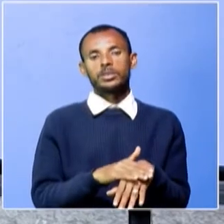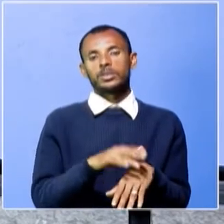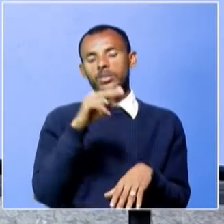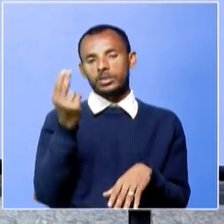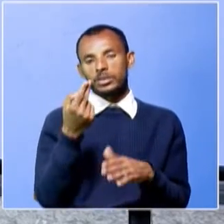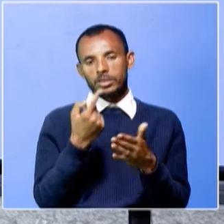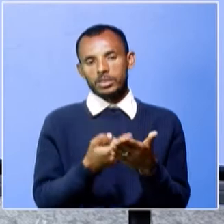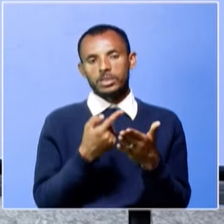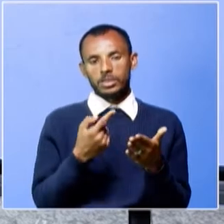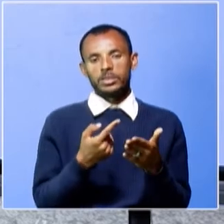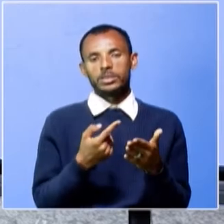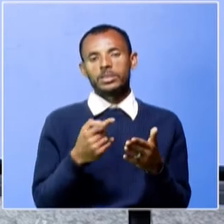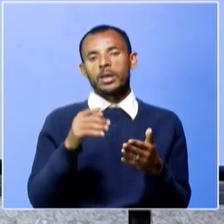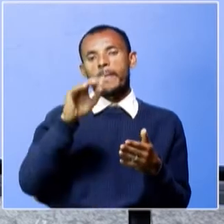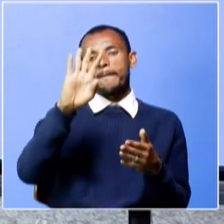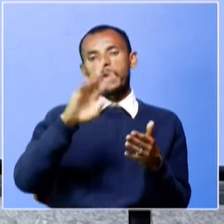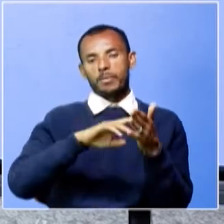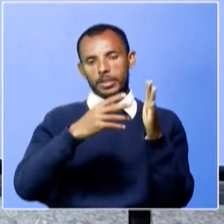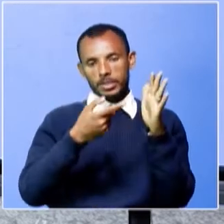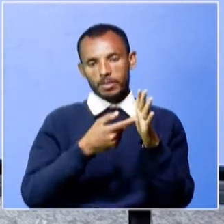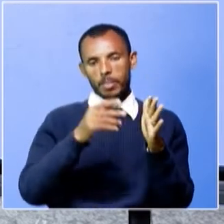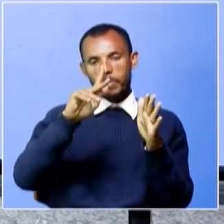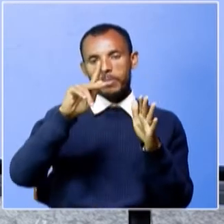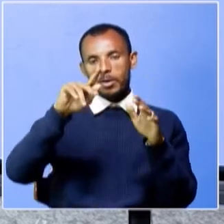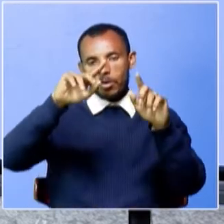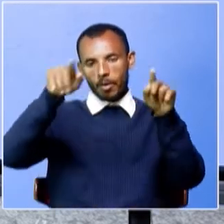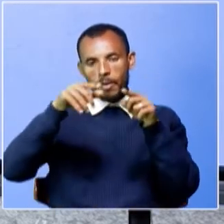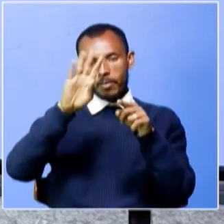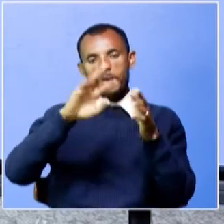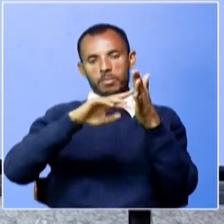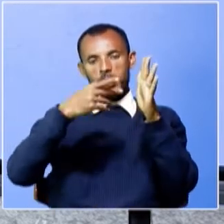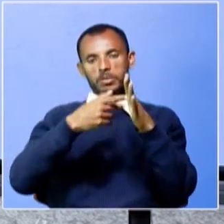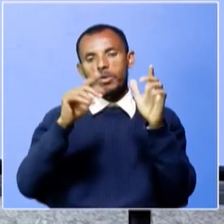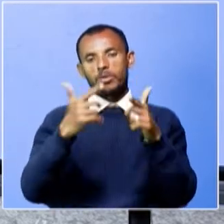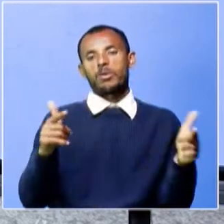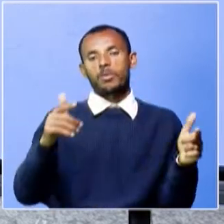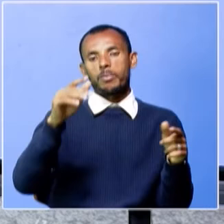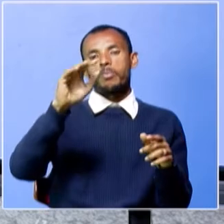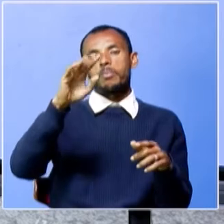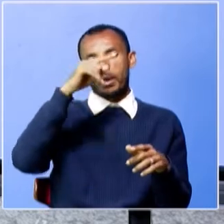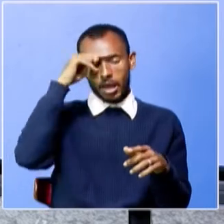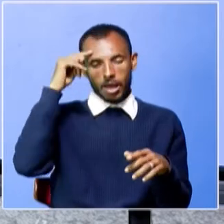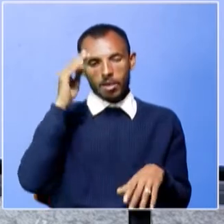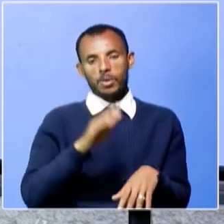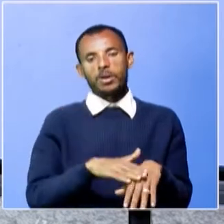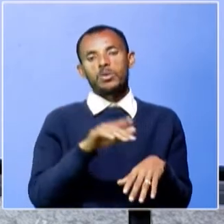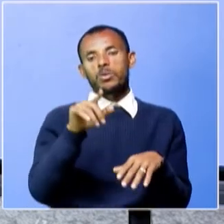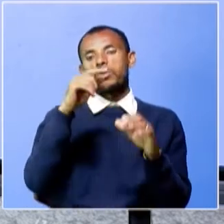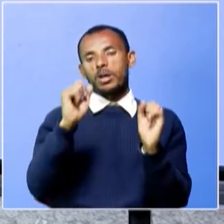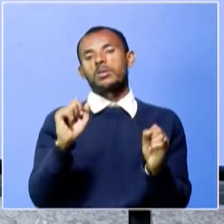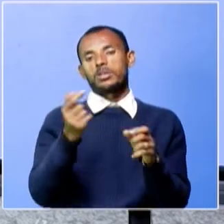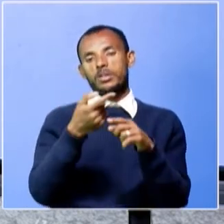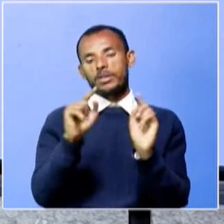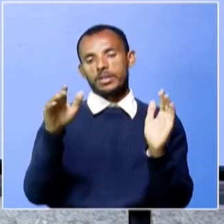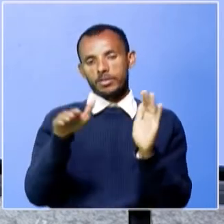this notation to say probability of black balls. Okay, you can use different notation, it doesn't matter, but